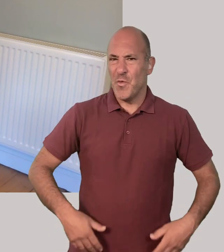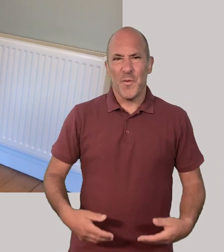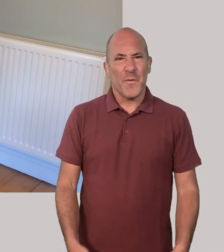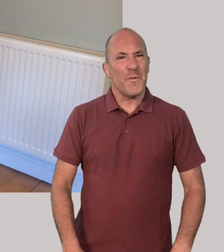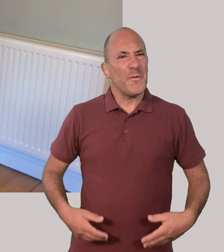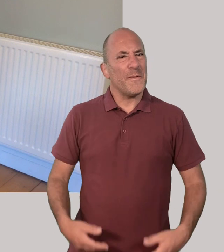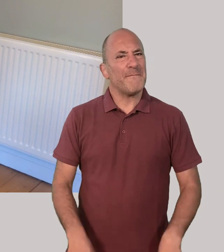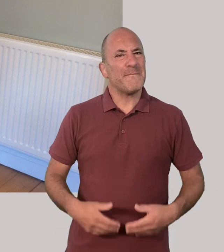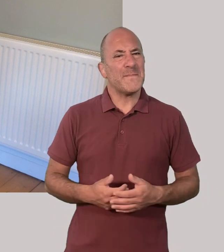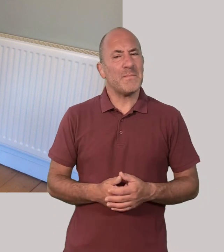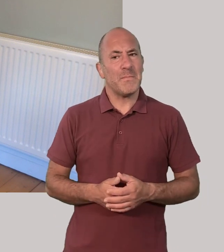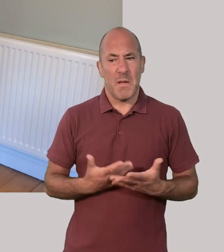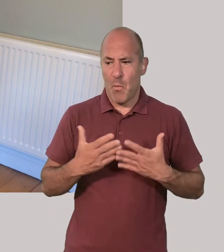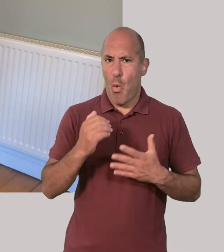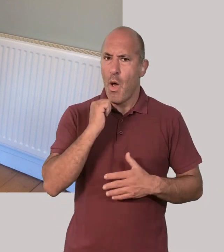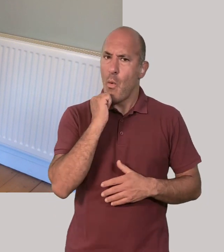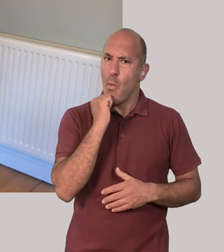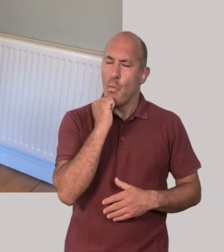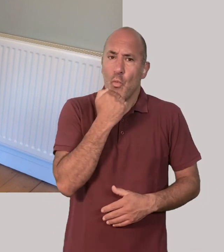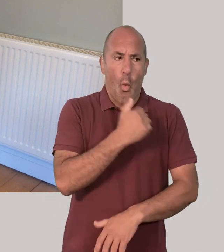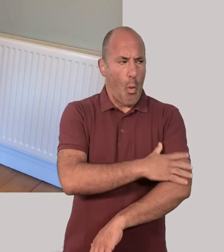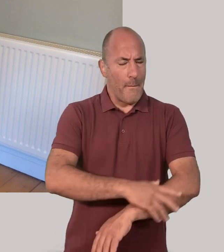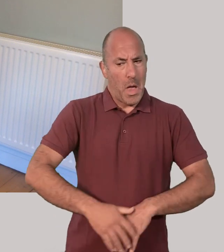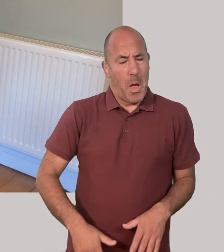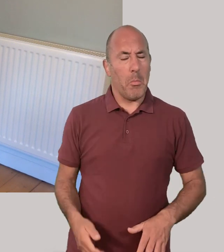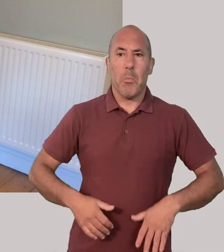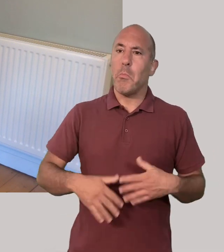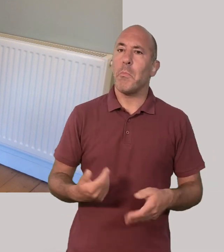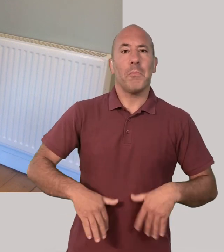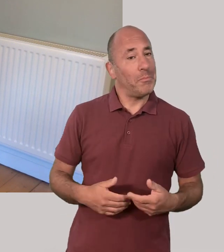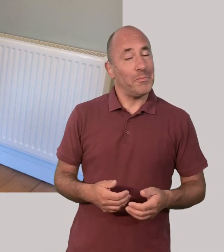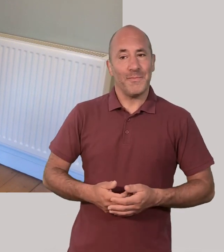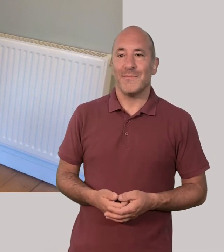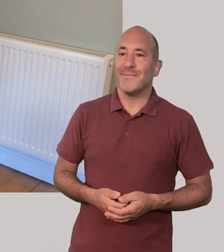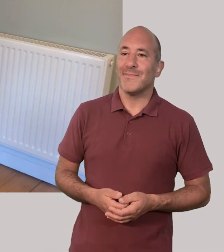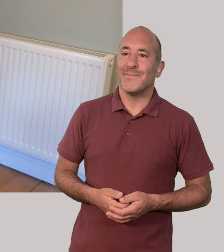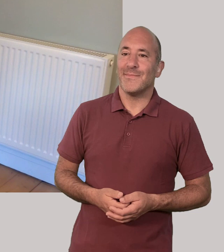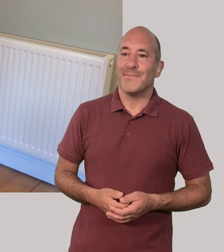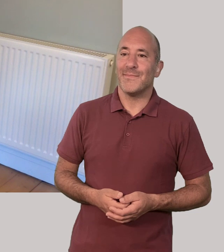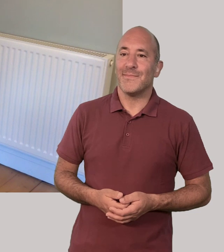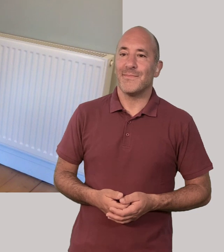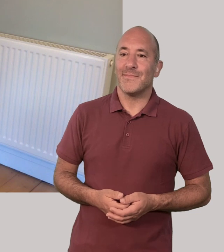Maybe your arms are heavy. Maybe they've got quite warm now.